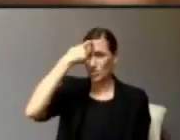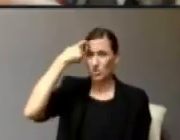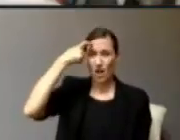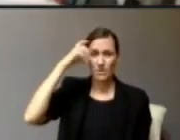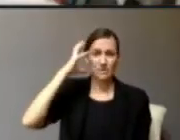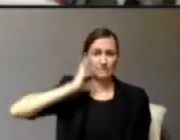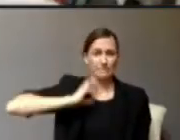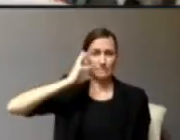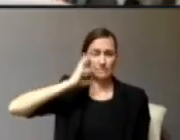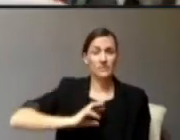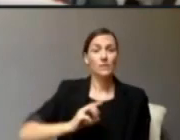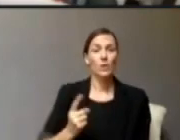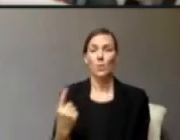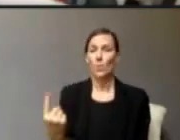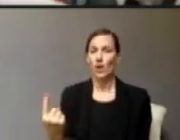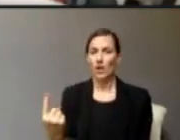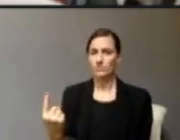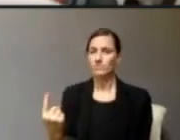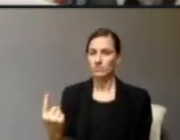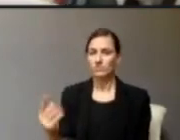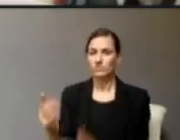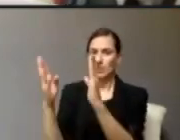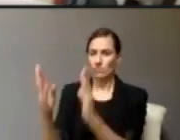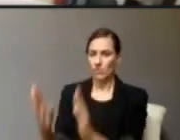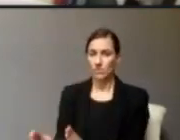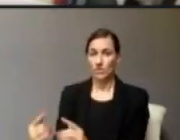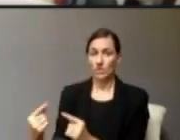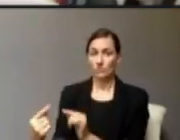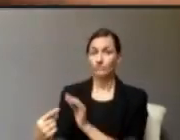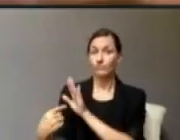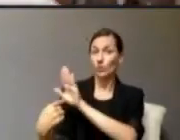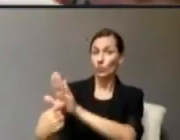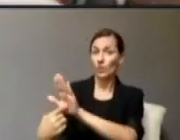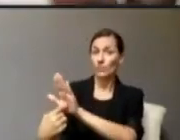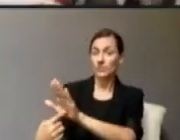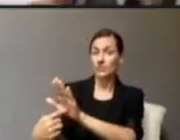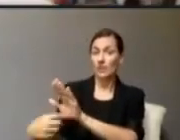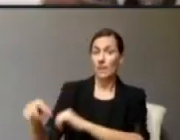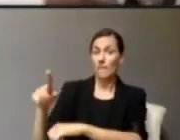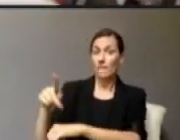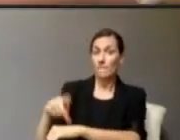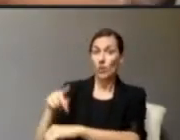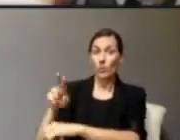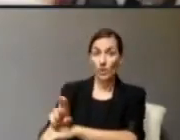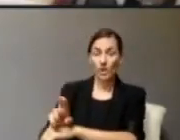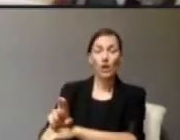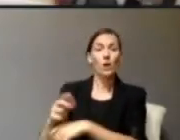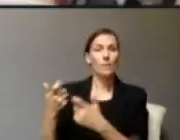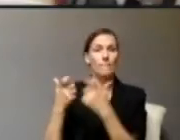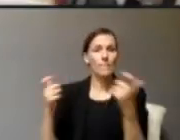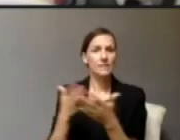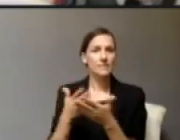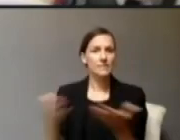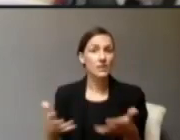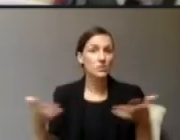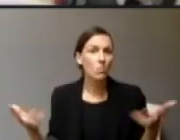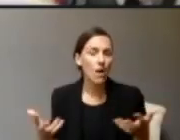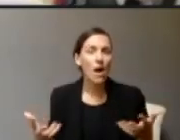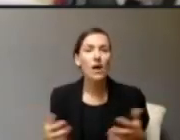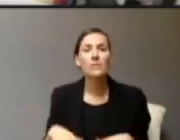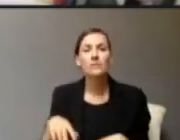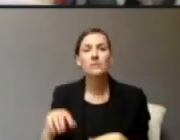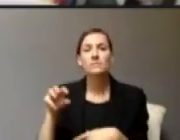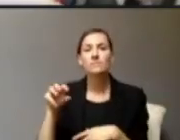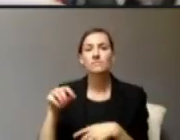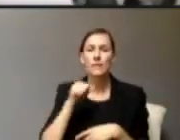one of the people who was representing the Puerto Rican community said, the biggest thing is means, you know, forget therapy, forget